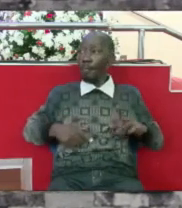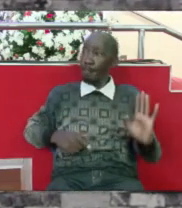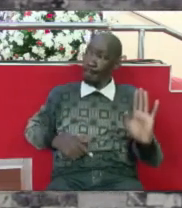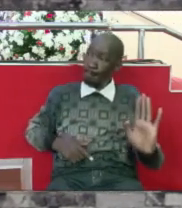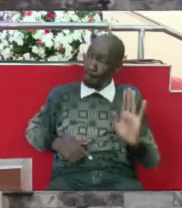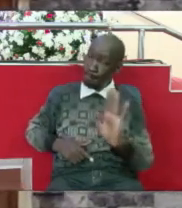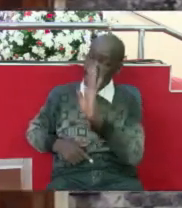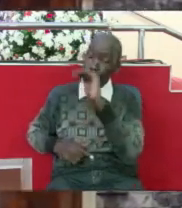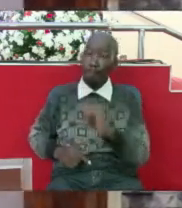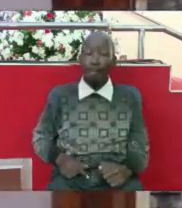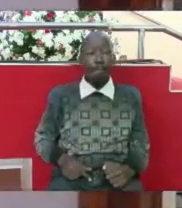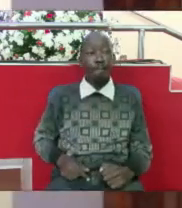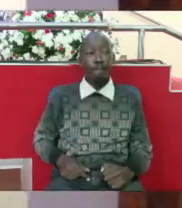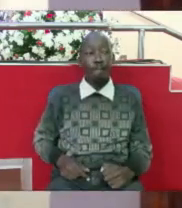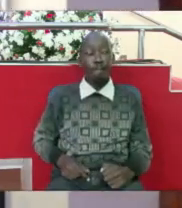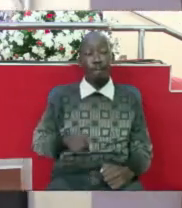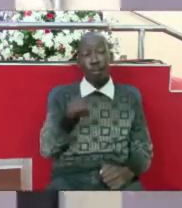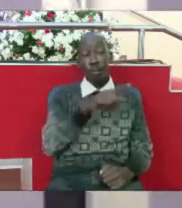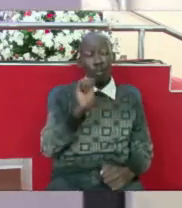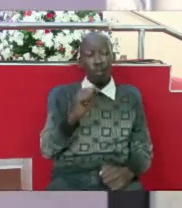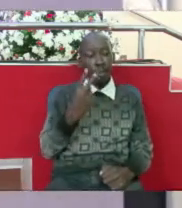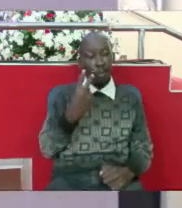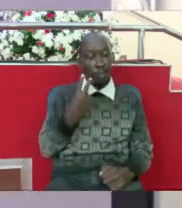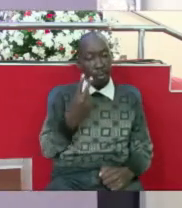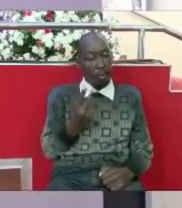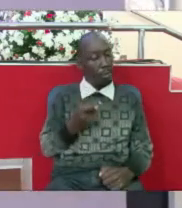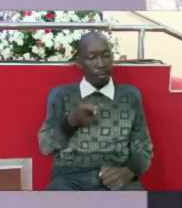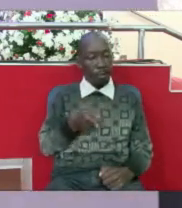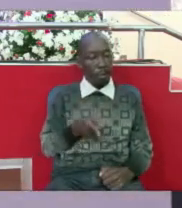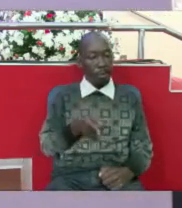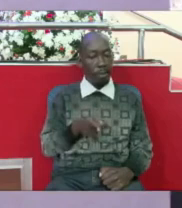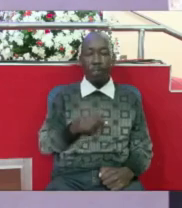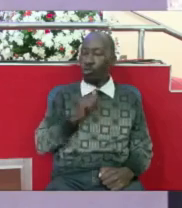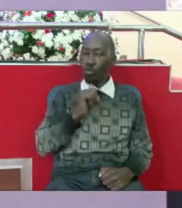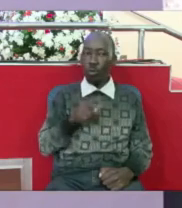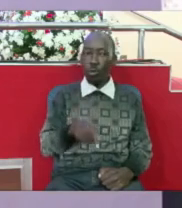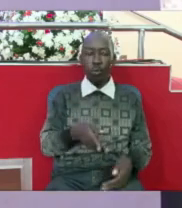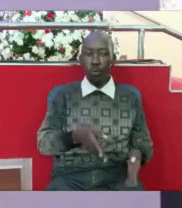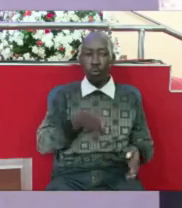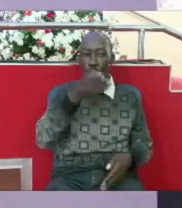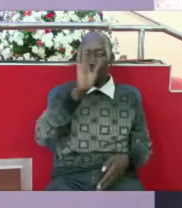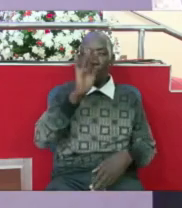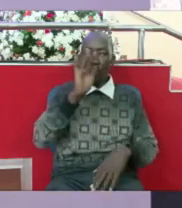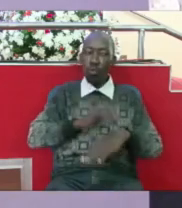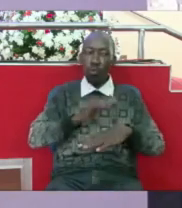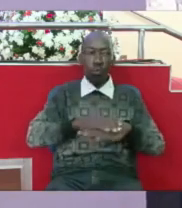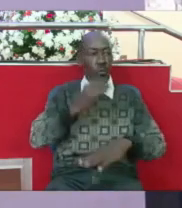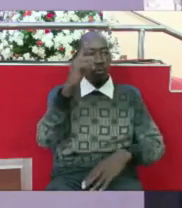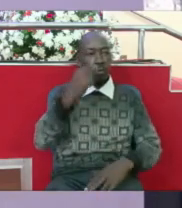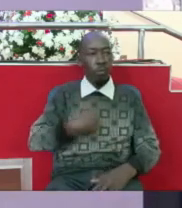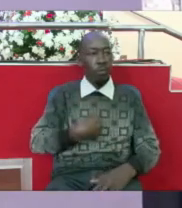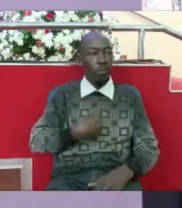yako, you would say, this is not God's best for me. Utasema hii sio njema ya Bwana kwa sababu